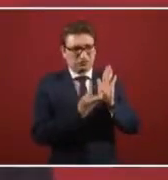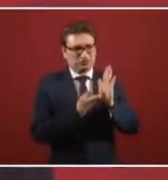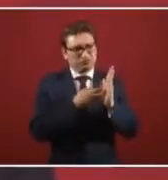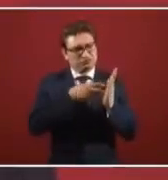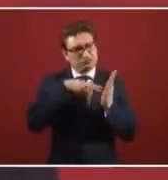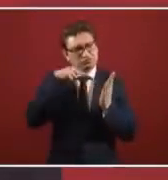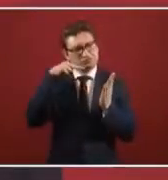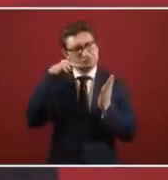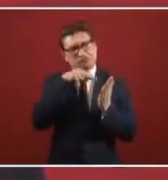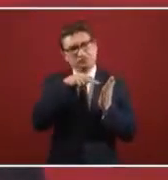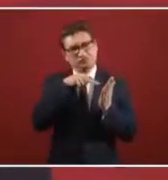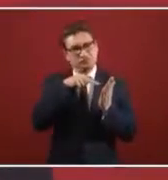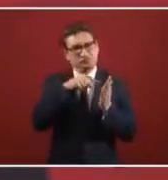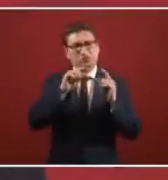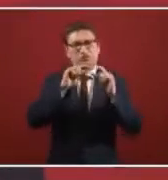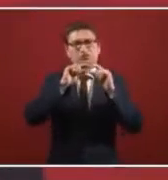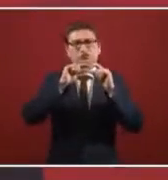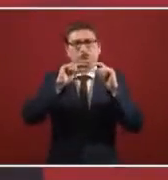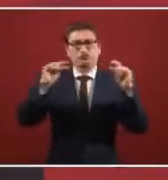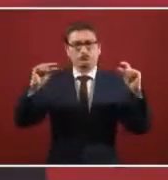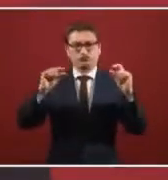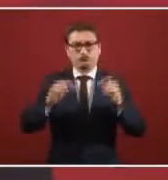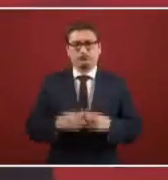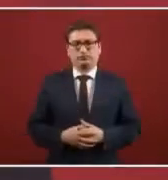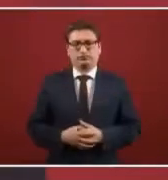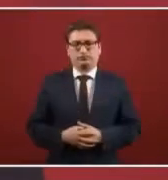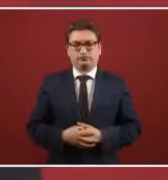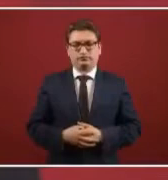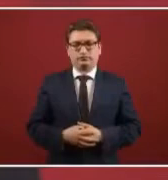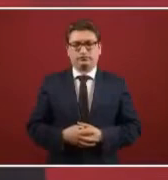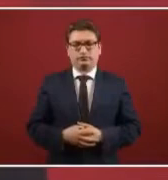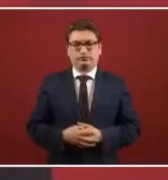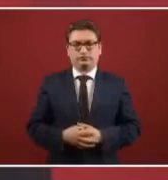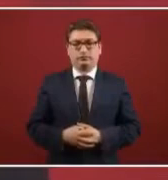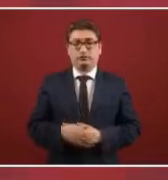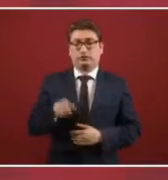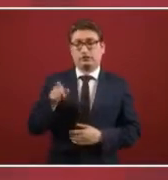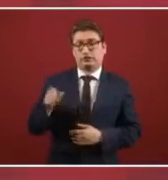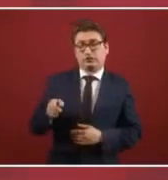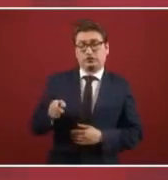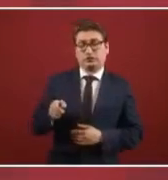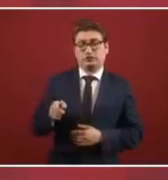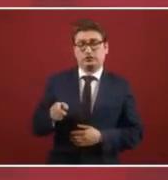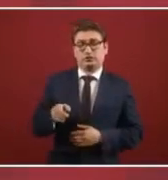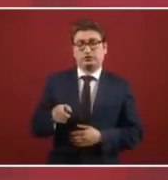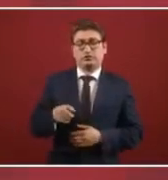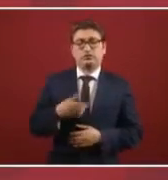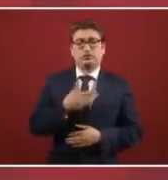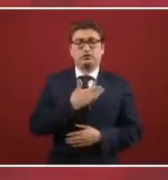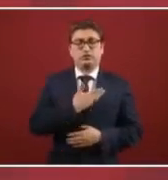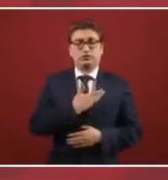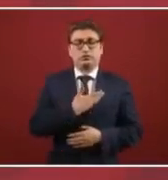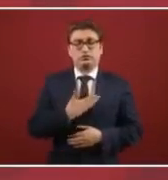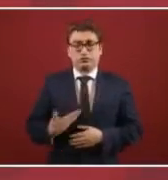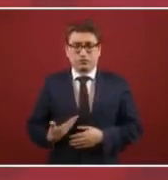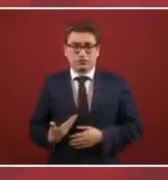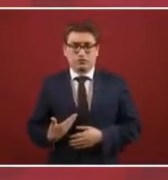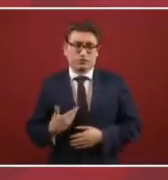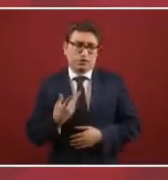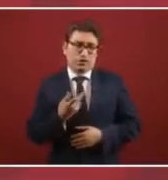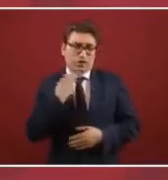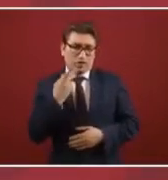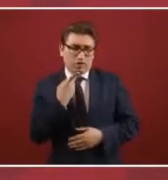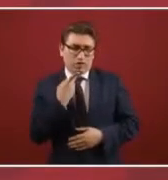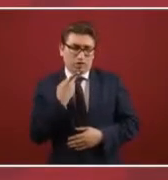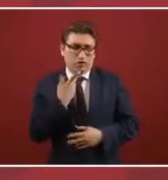said destaca they said on la there incongruencia the incongruence of supposedly